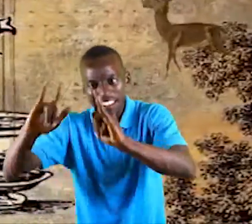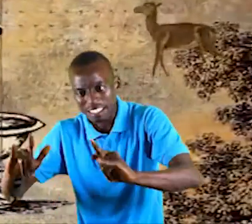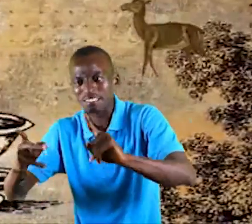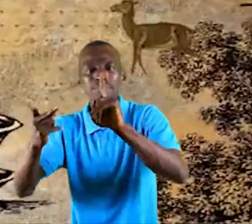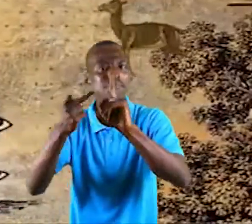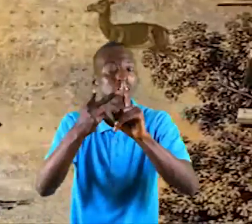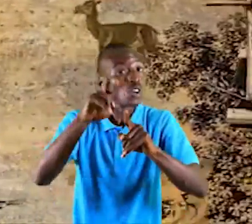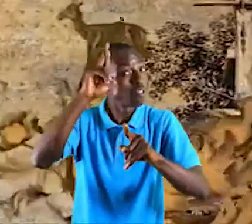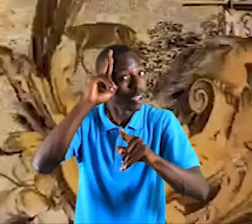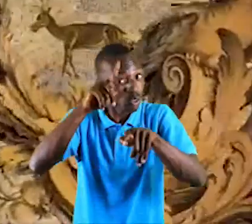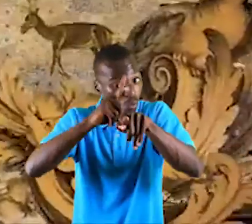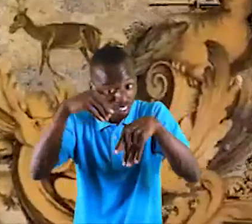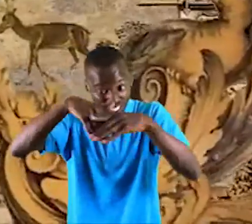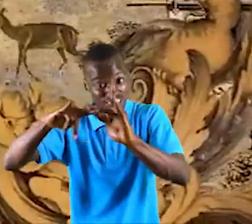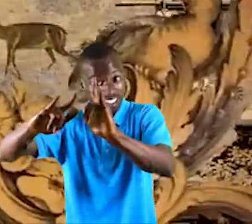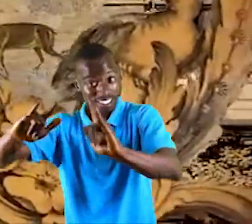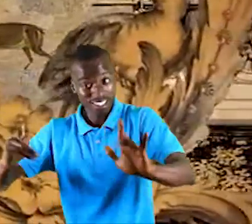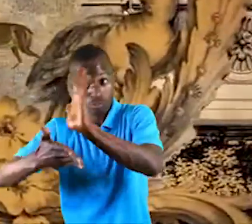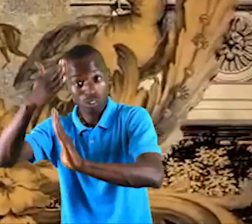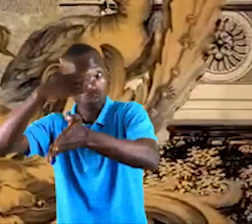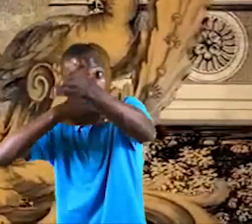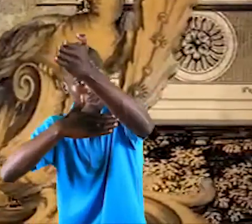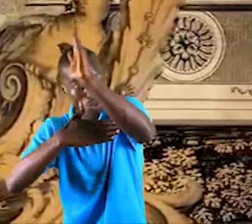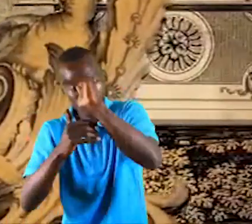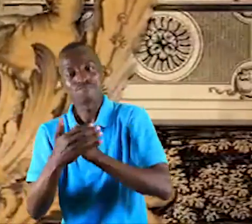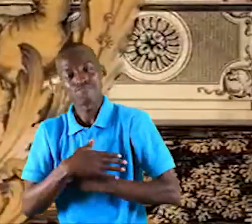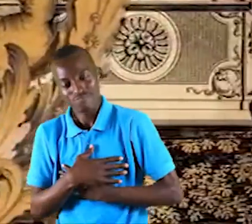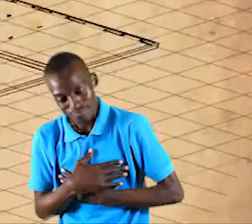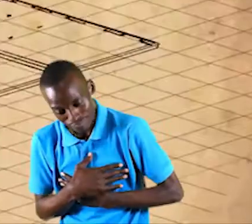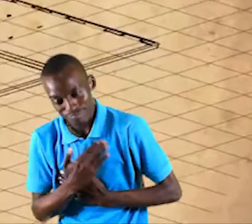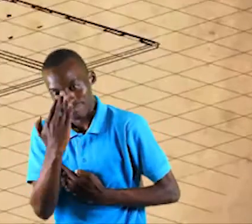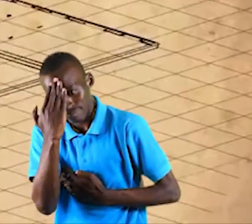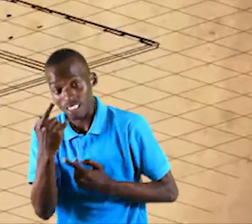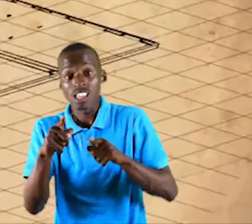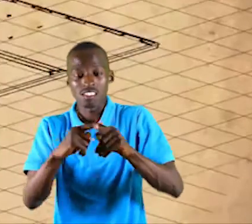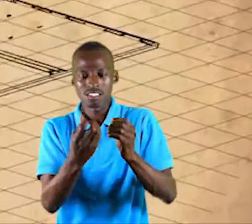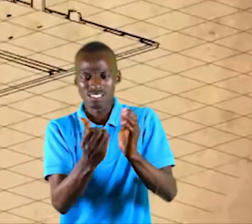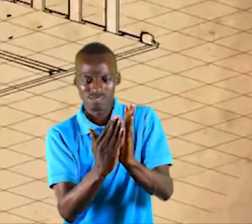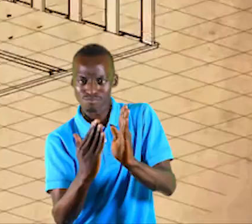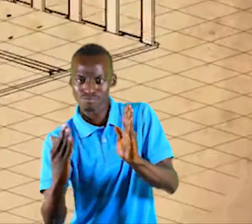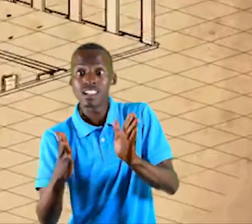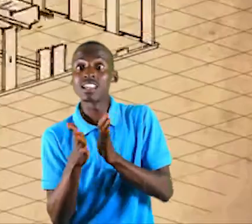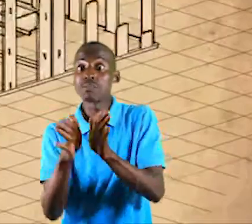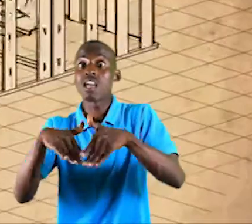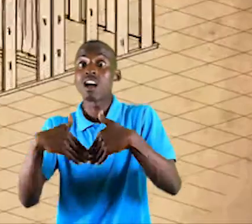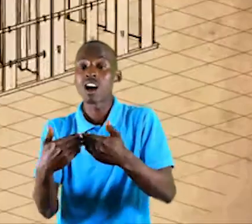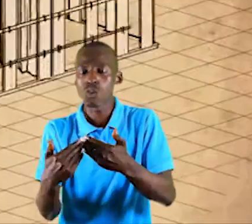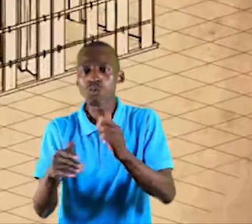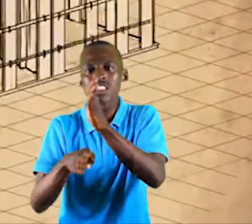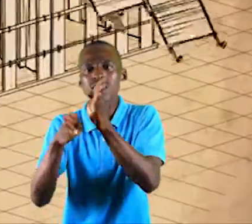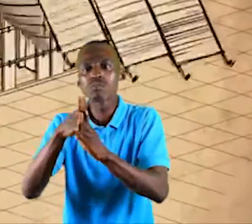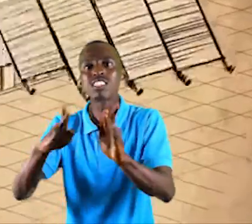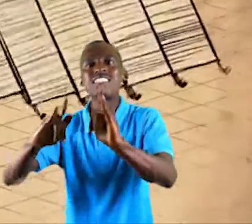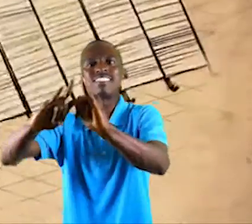tent. And it's to remind you that when you're in the tent, you are in God's presence. Then we get another 6 chapters describing how they built the tent,